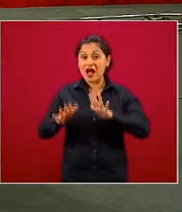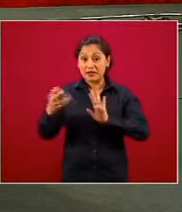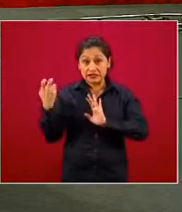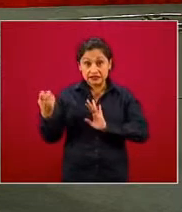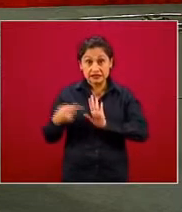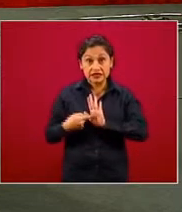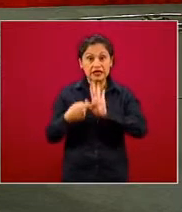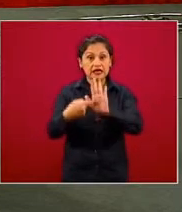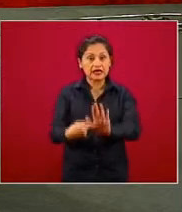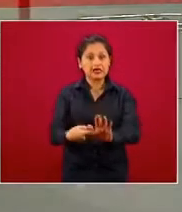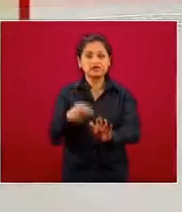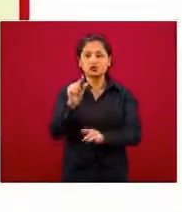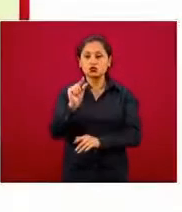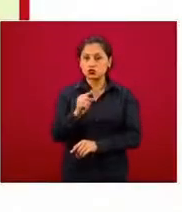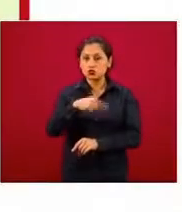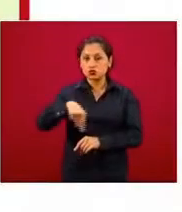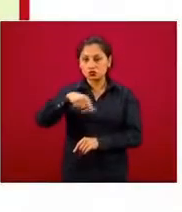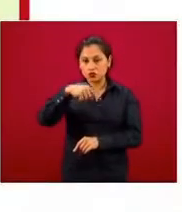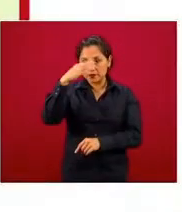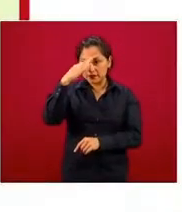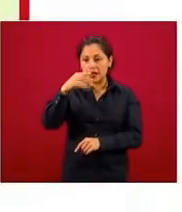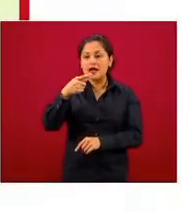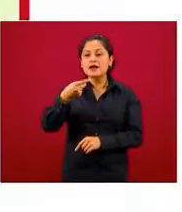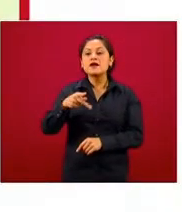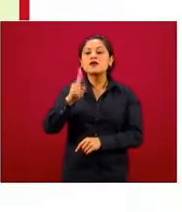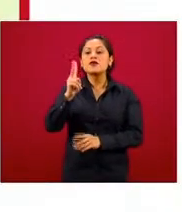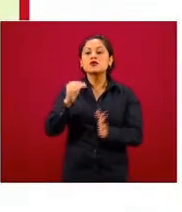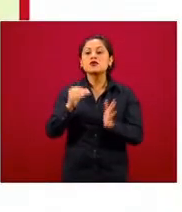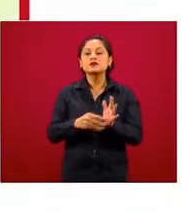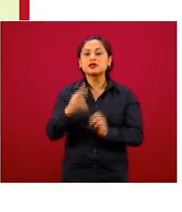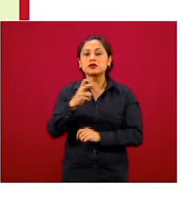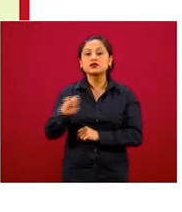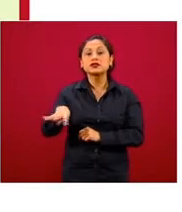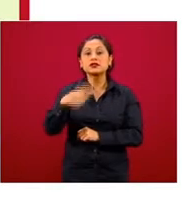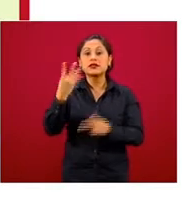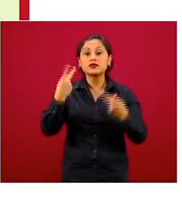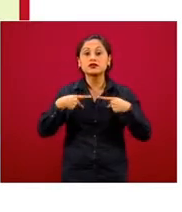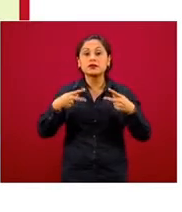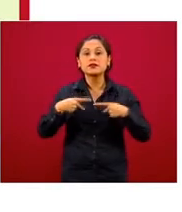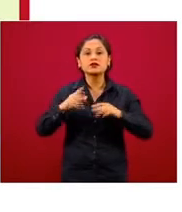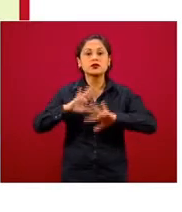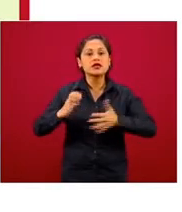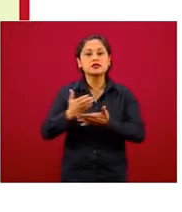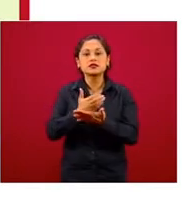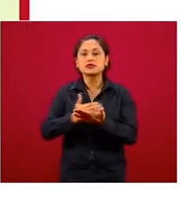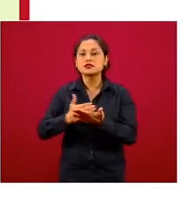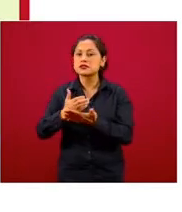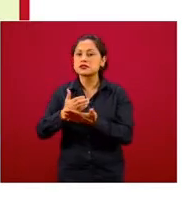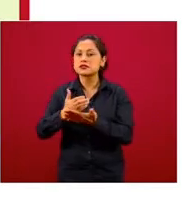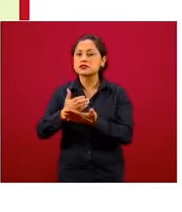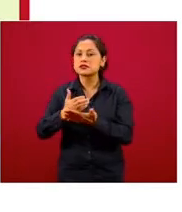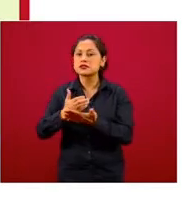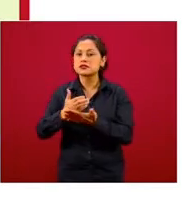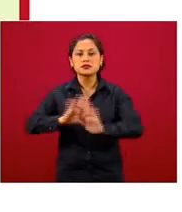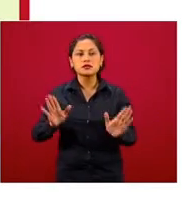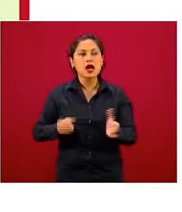It's not often that we talk about this, but this is very important. 2,214 people have